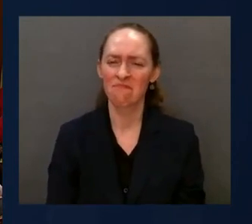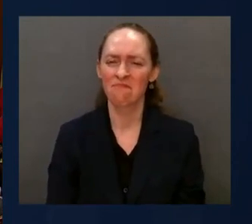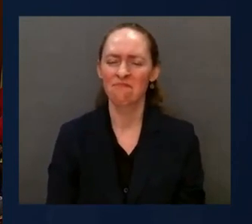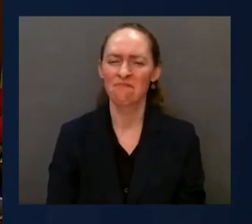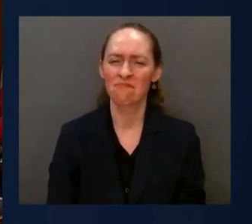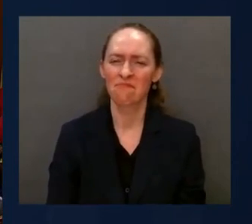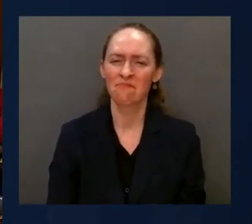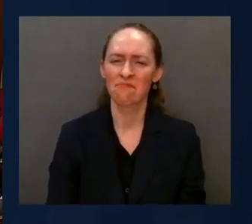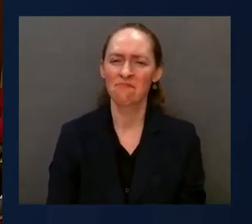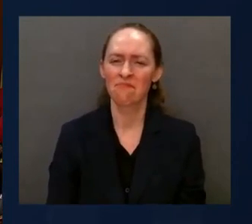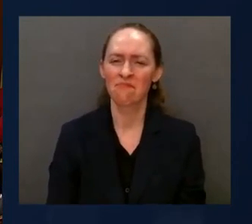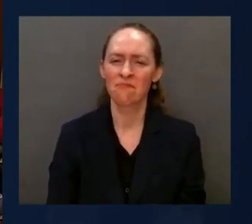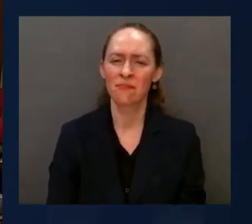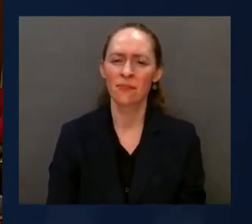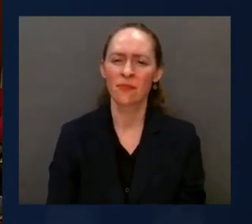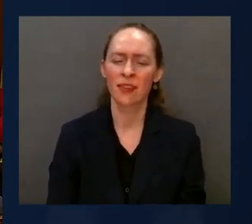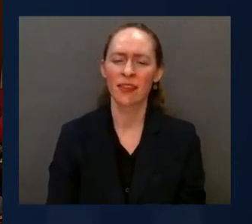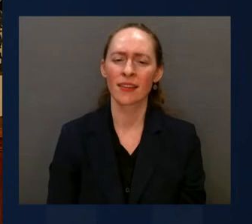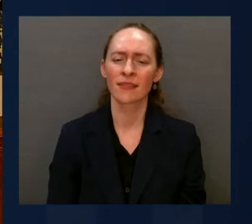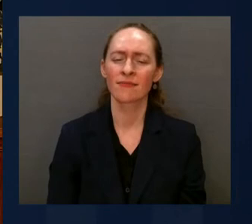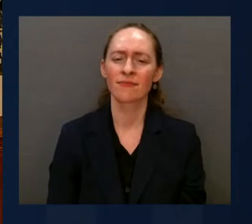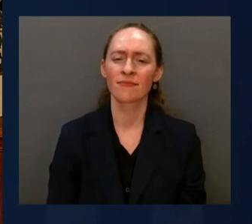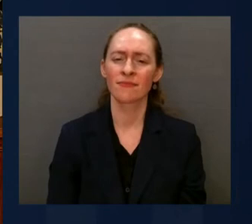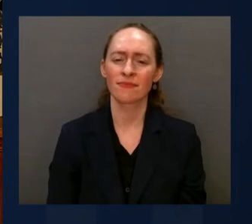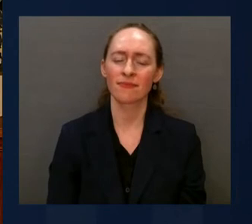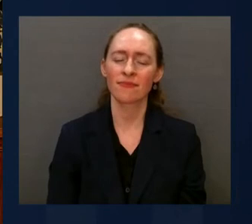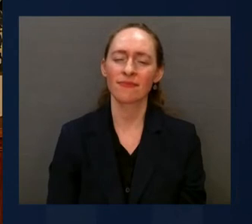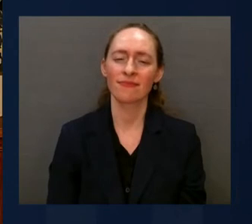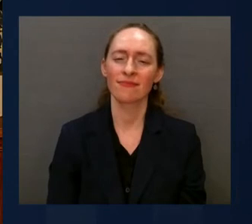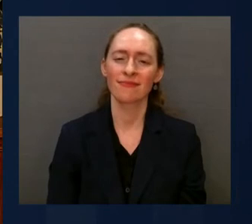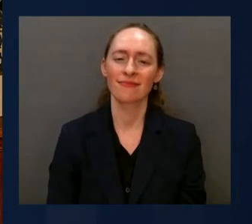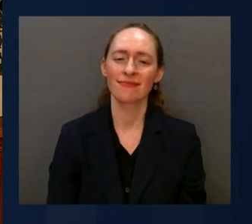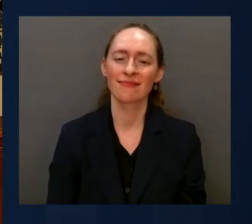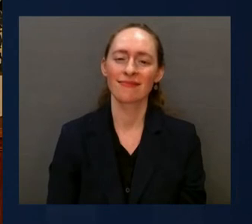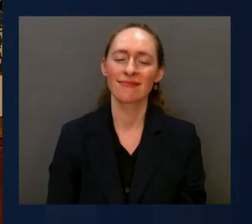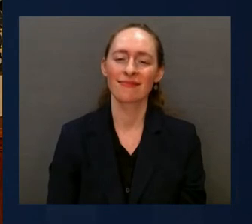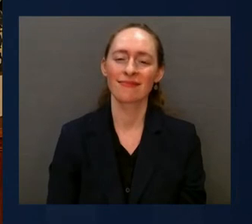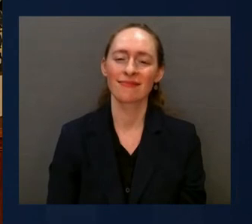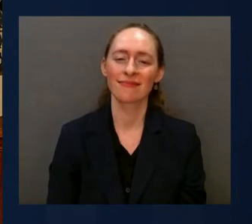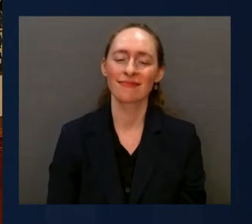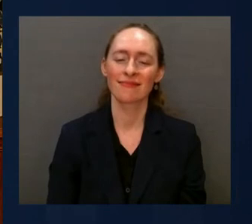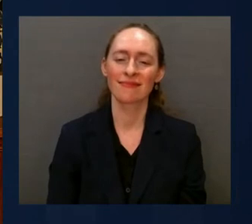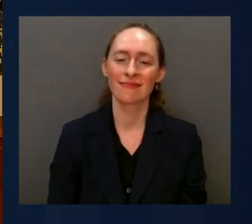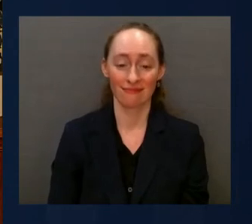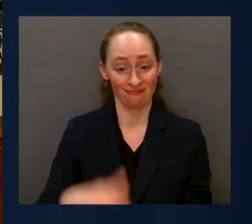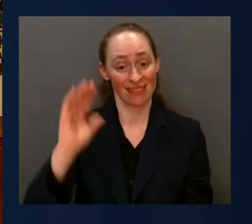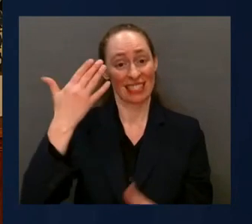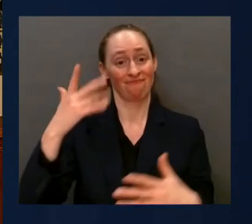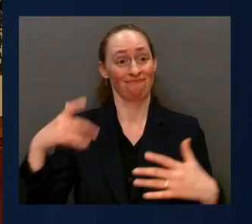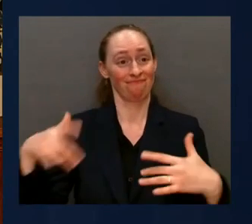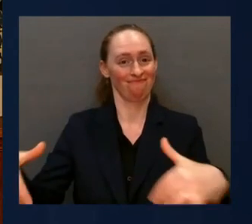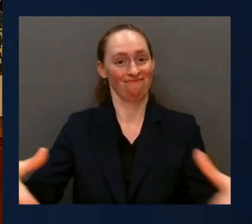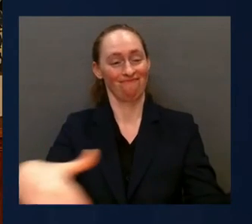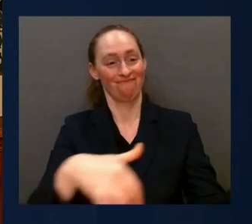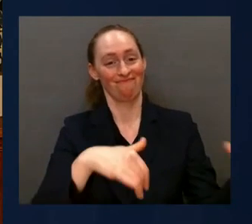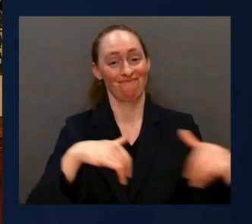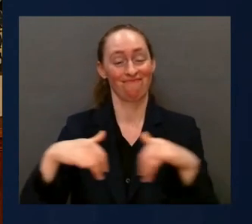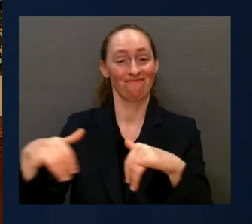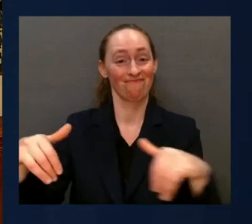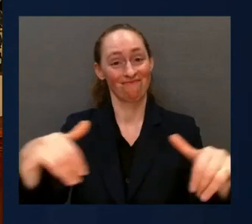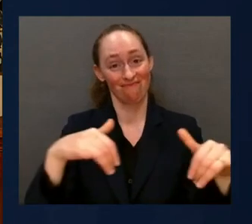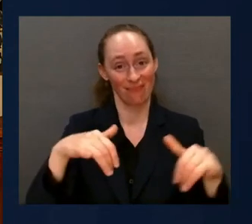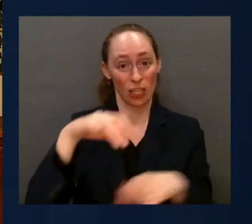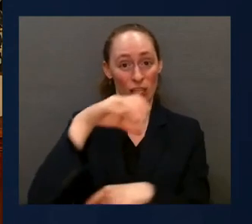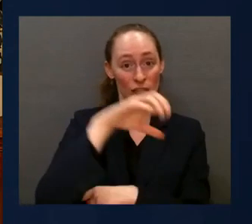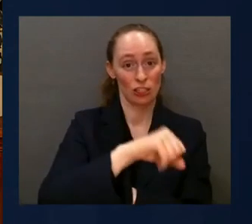so, folks, as we all apparently agree, Social Security and Medicare is off the books now, right? They're not to